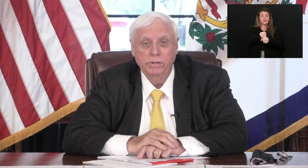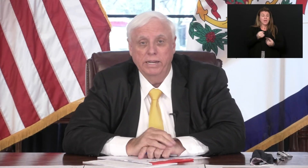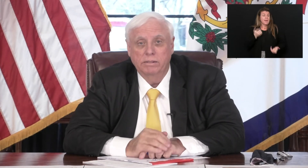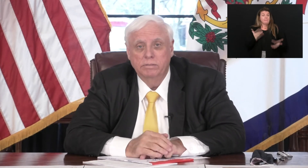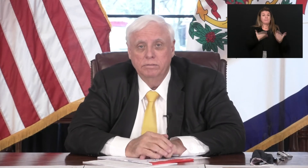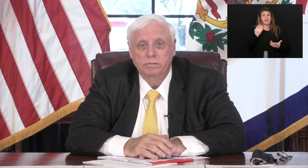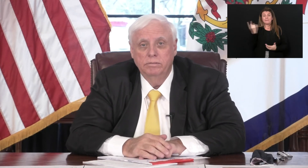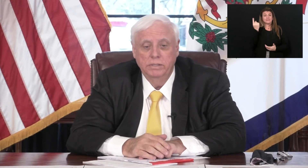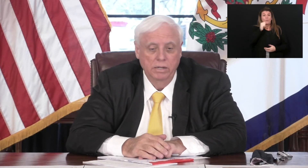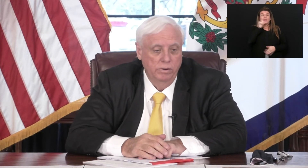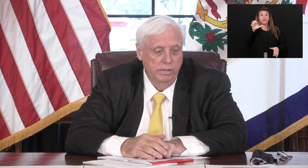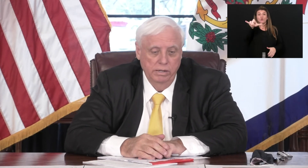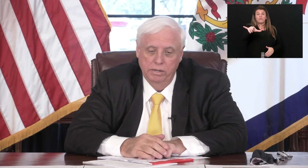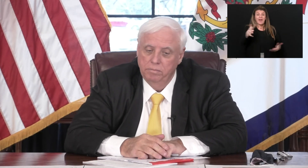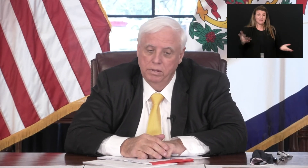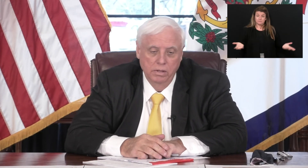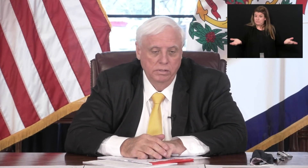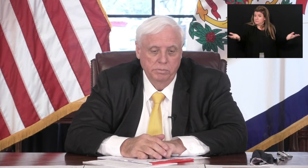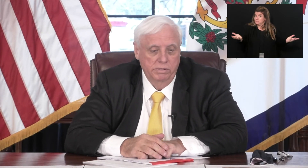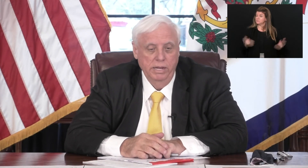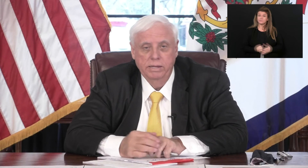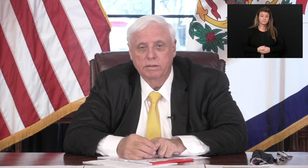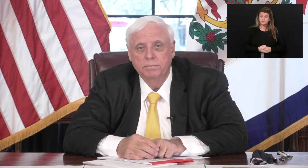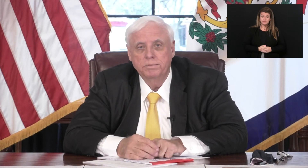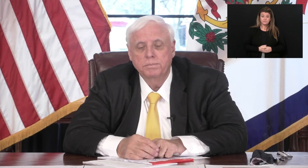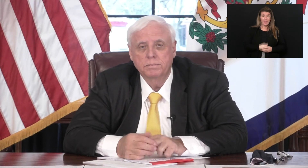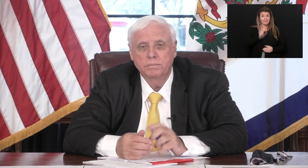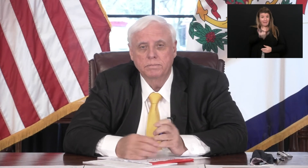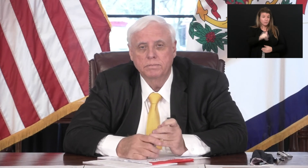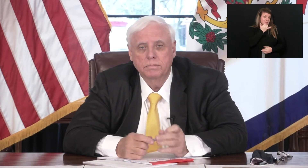do that, and it's a mistake.